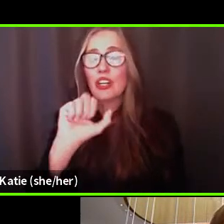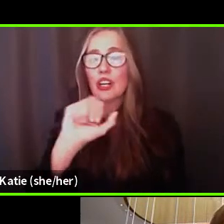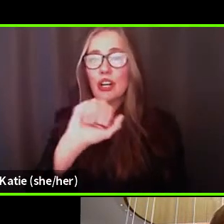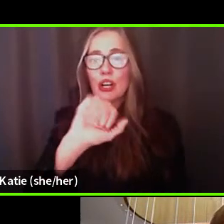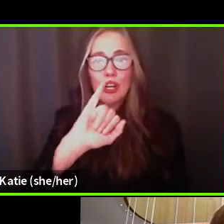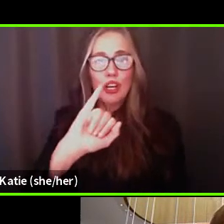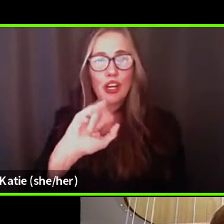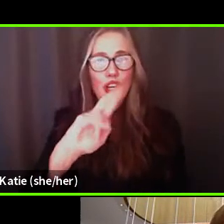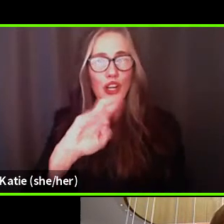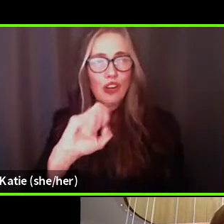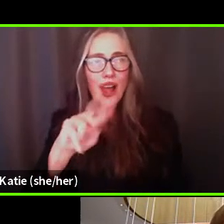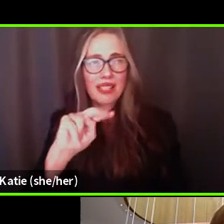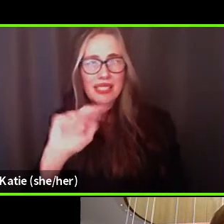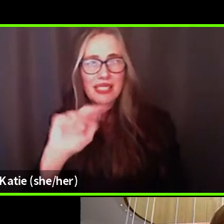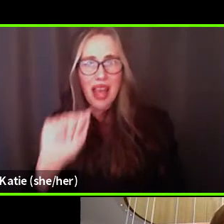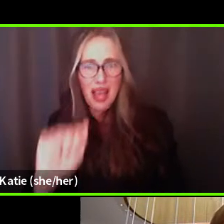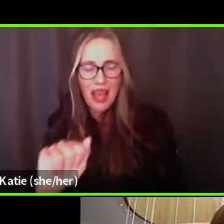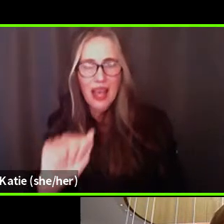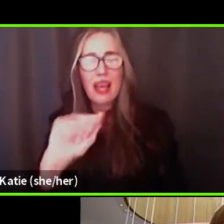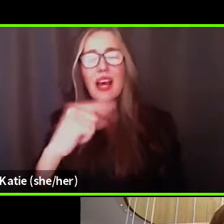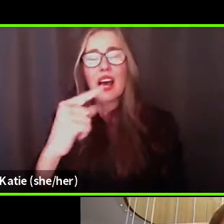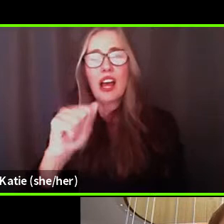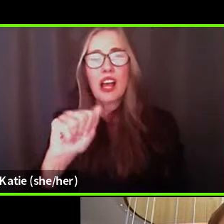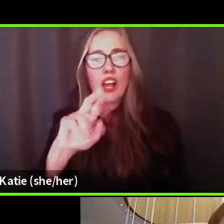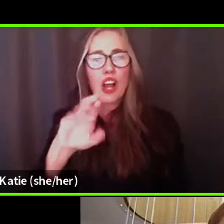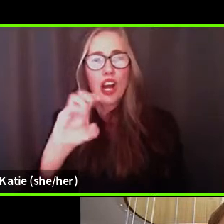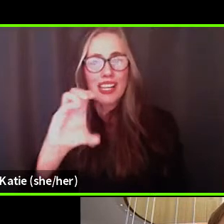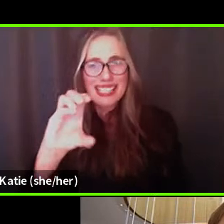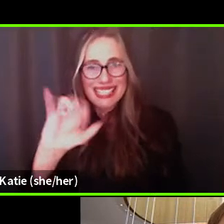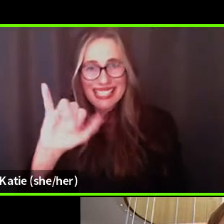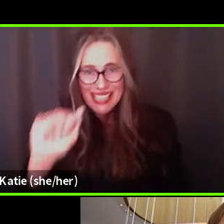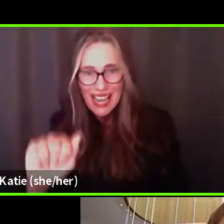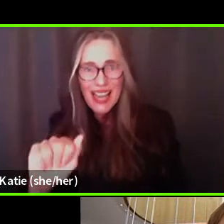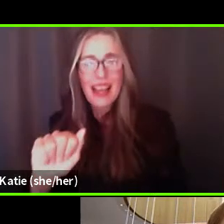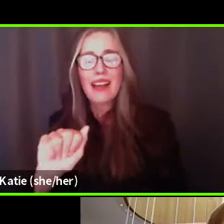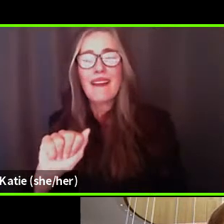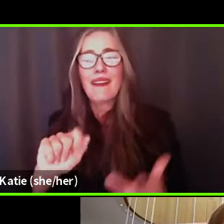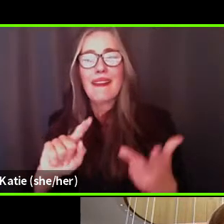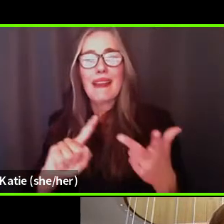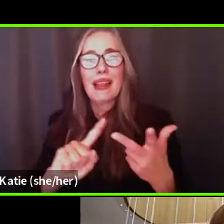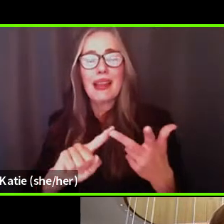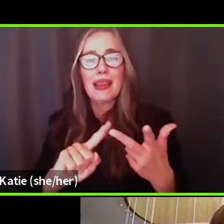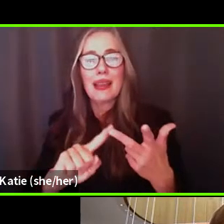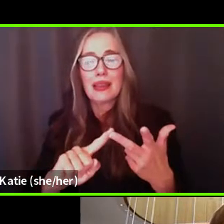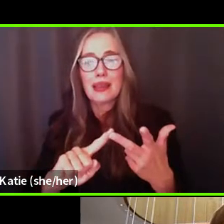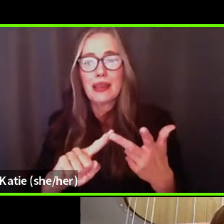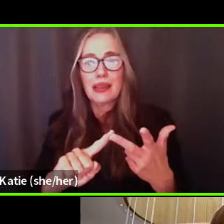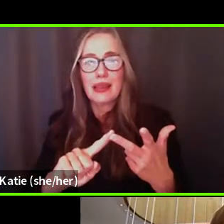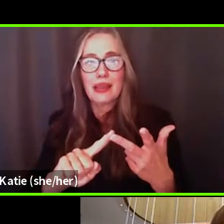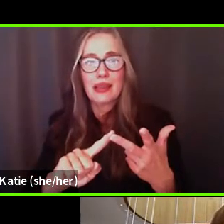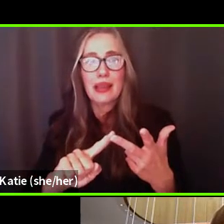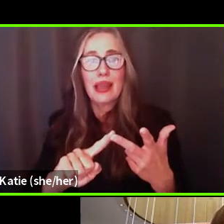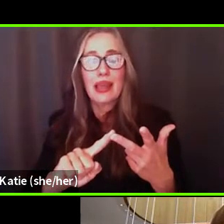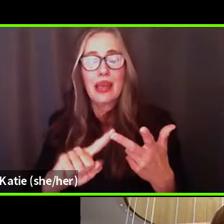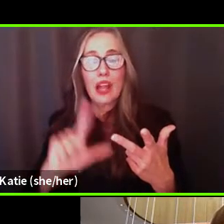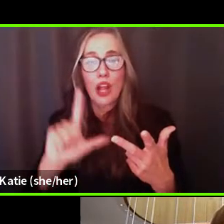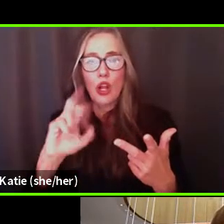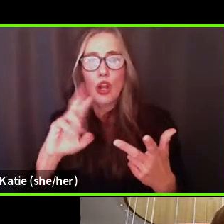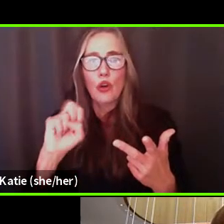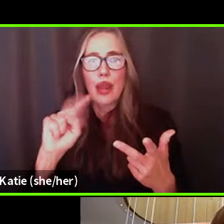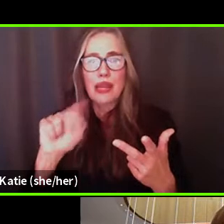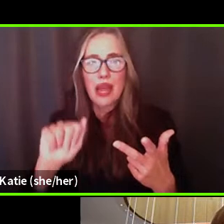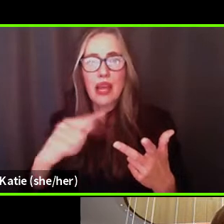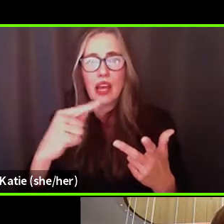member christina garcia and both of them have really they currently chair the